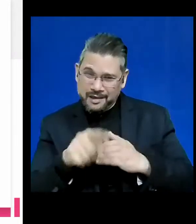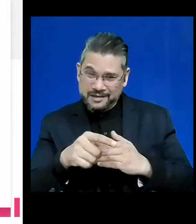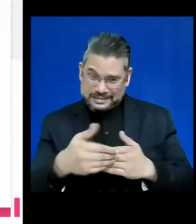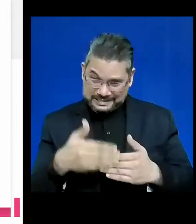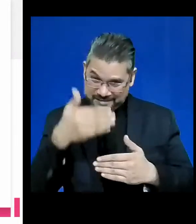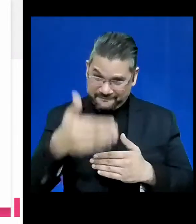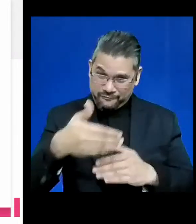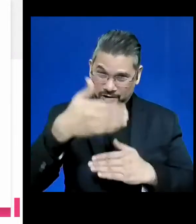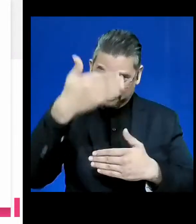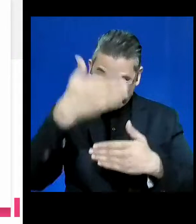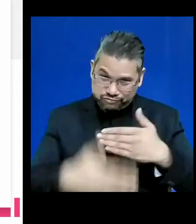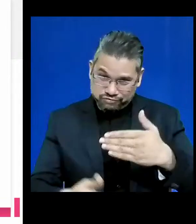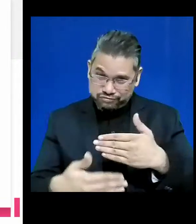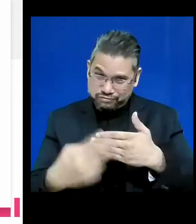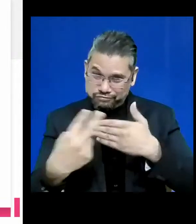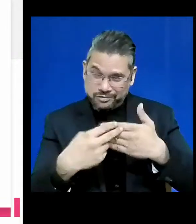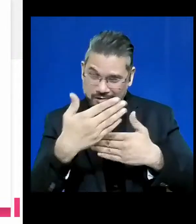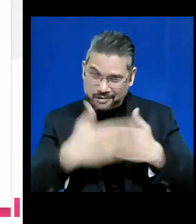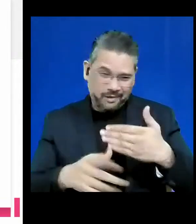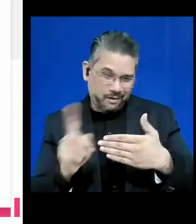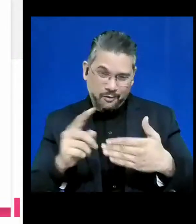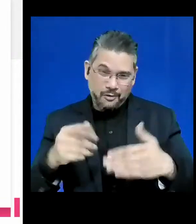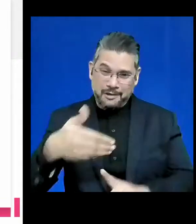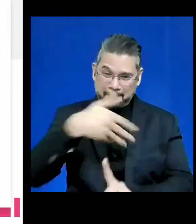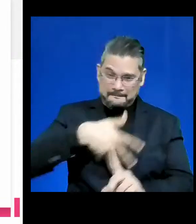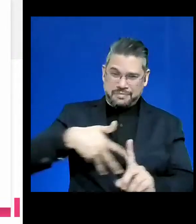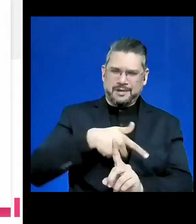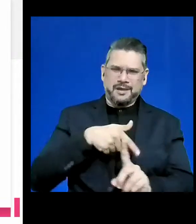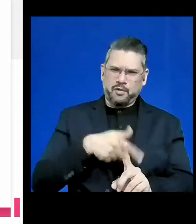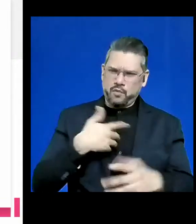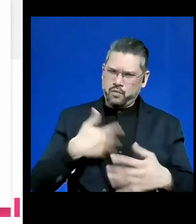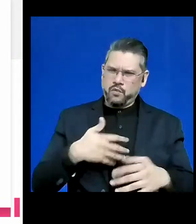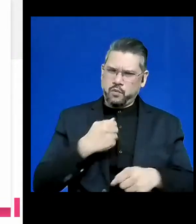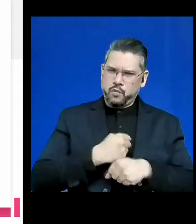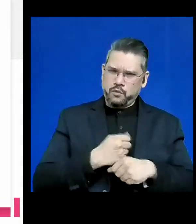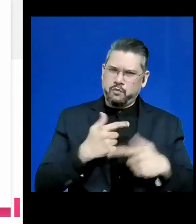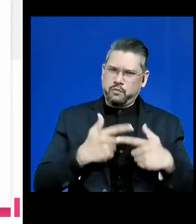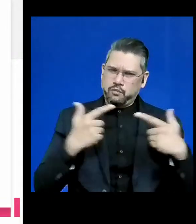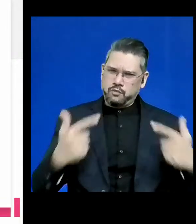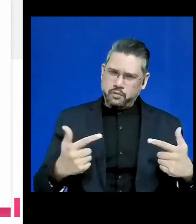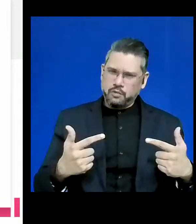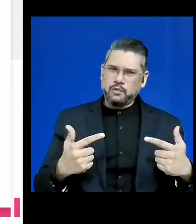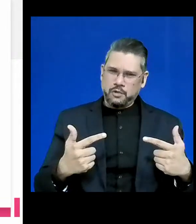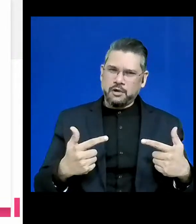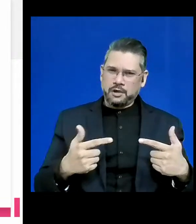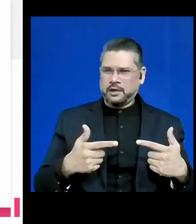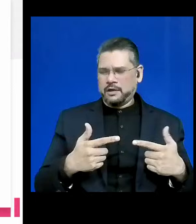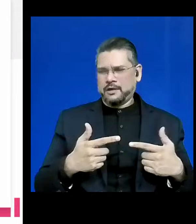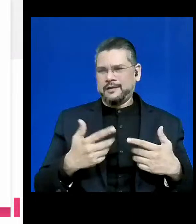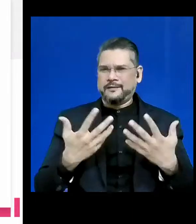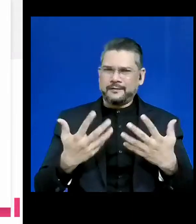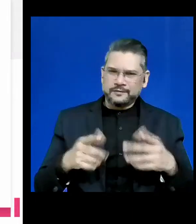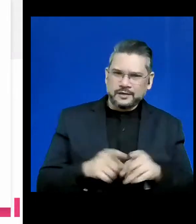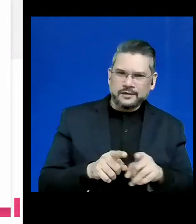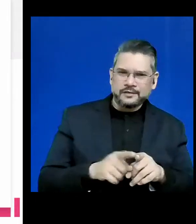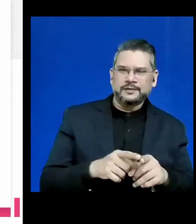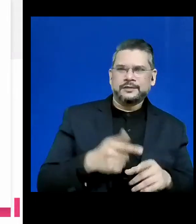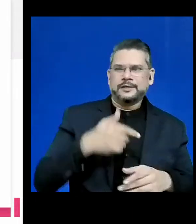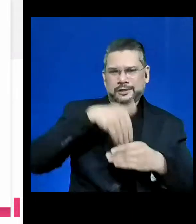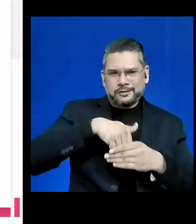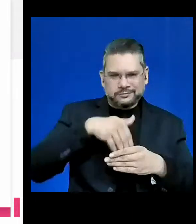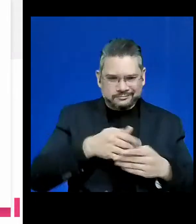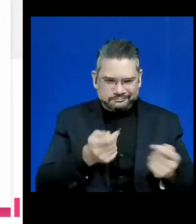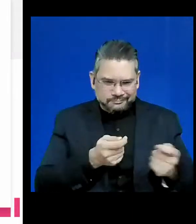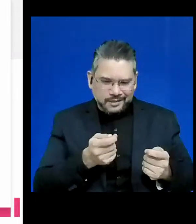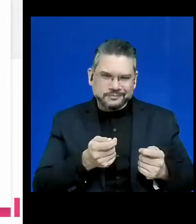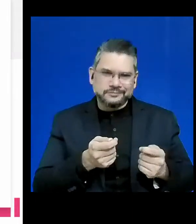Backend engineers do a lot of work and a lot of front-end work, strangely, especially if they do work with like content management systems